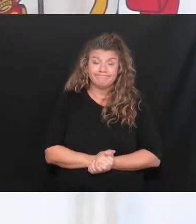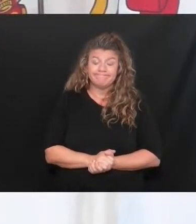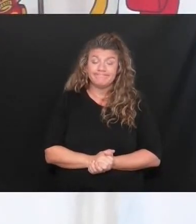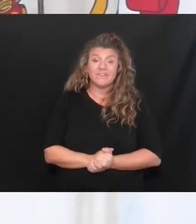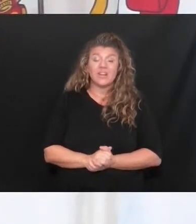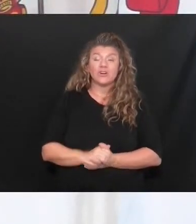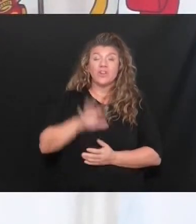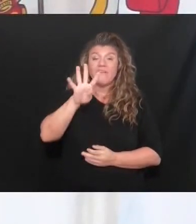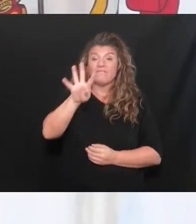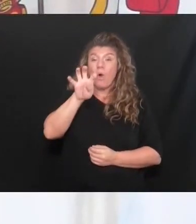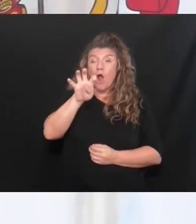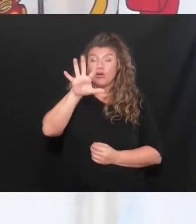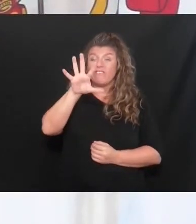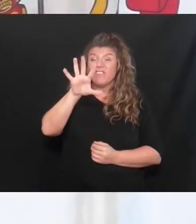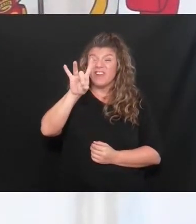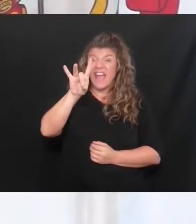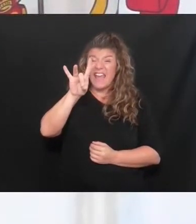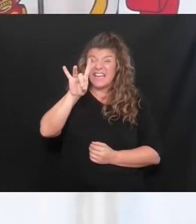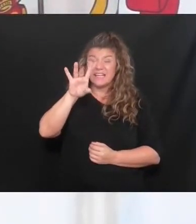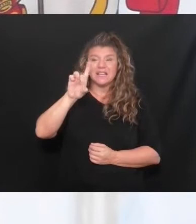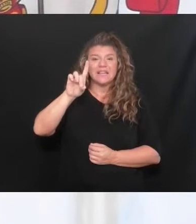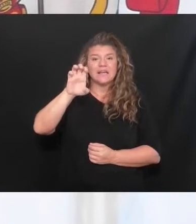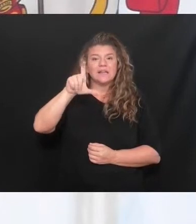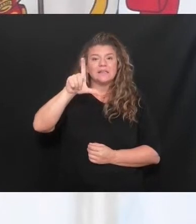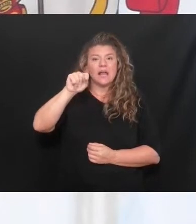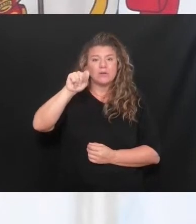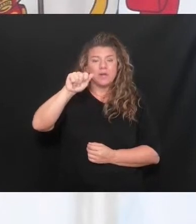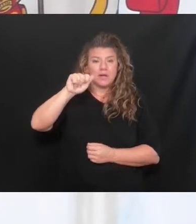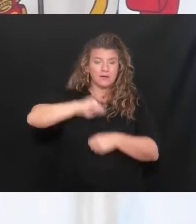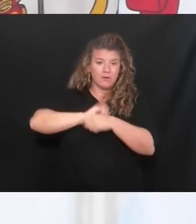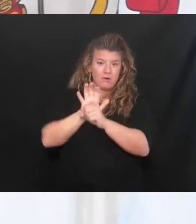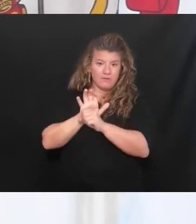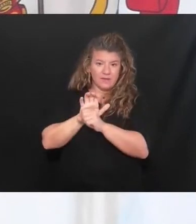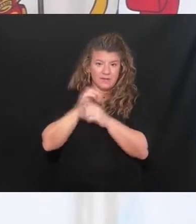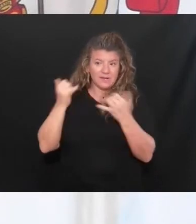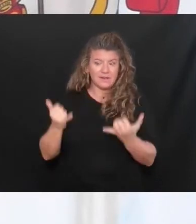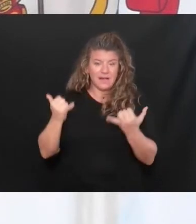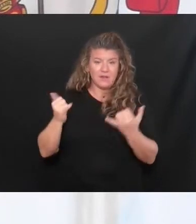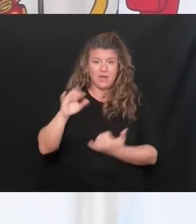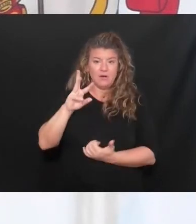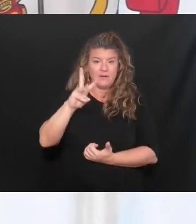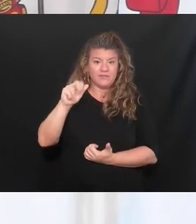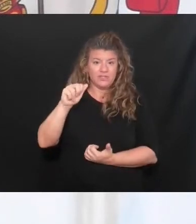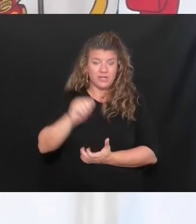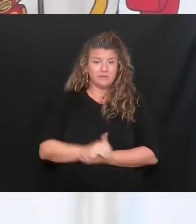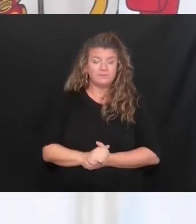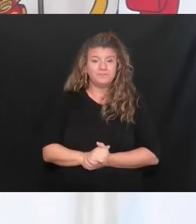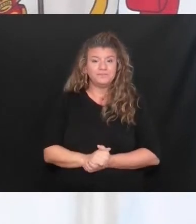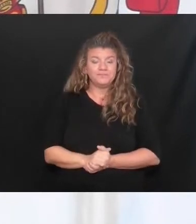There's 458 Delta cases now in West Virginia.